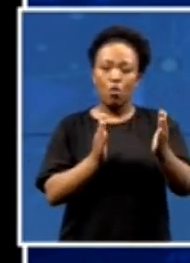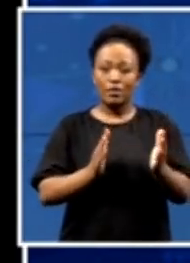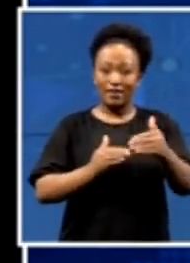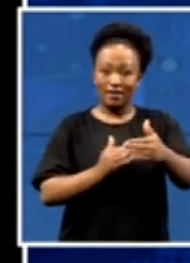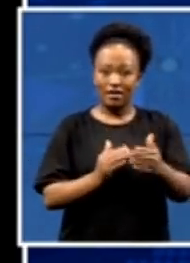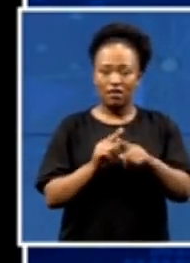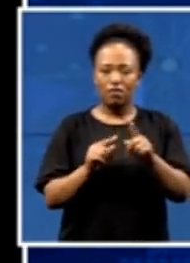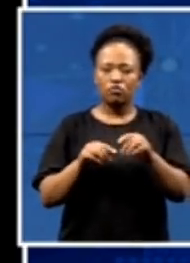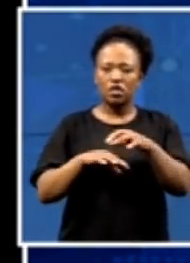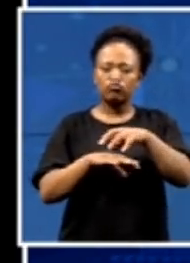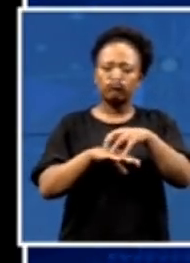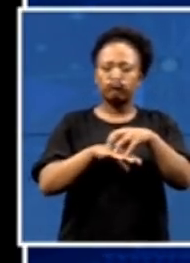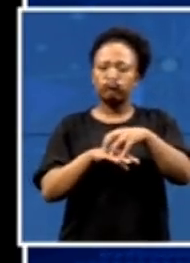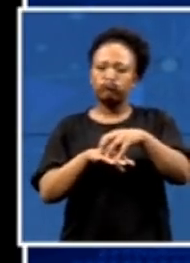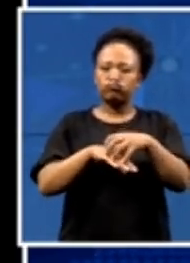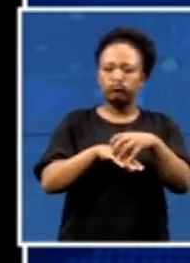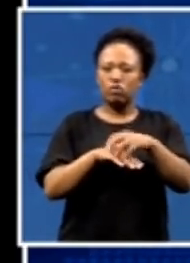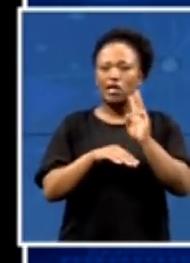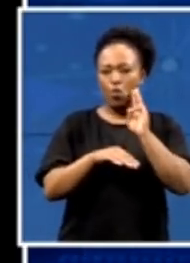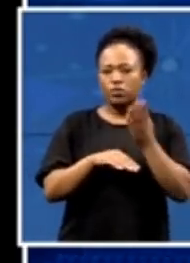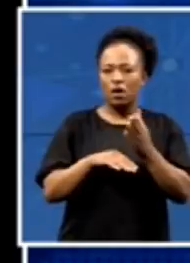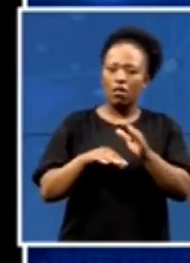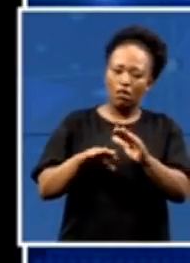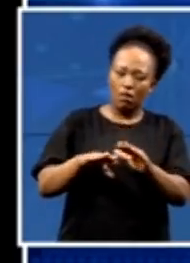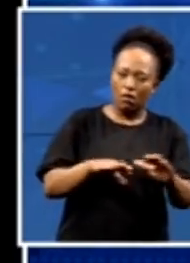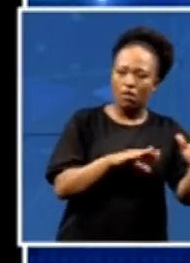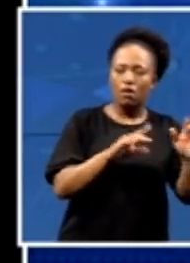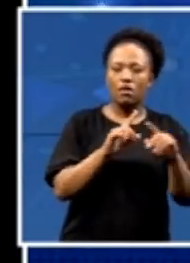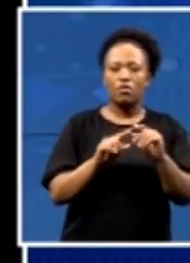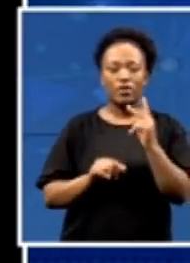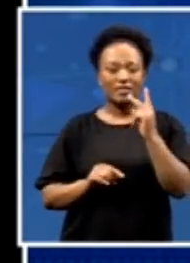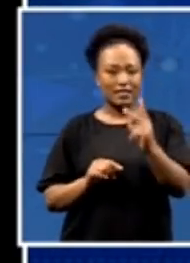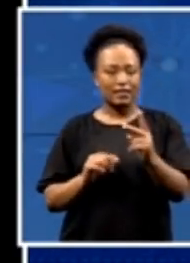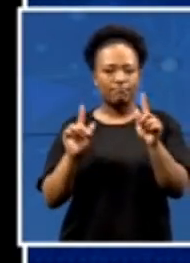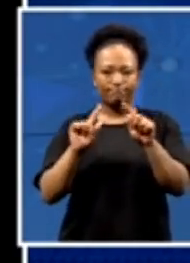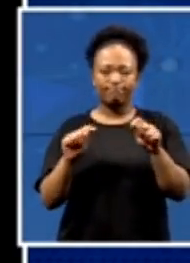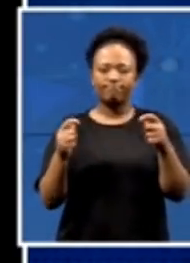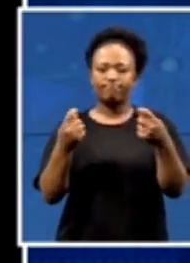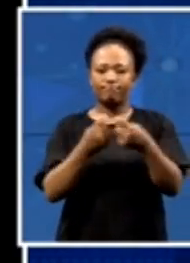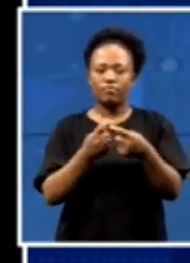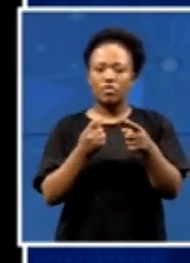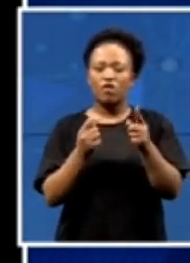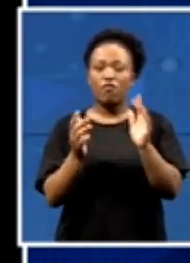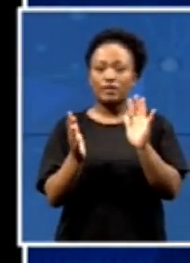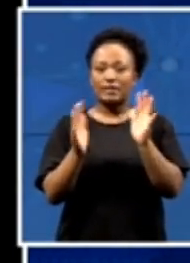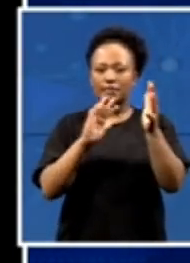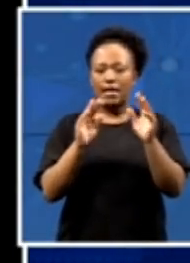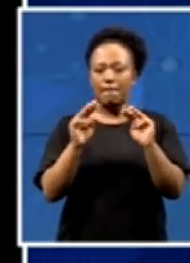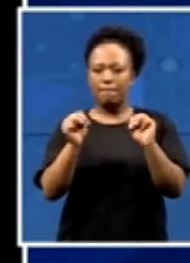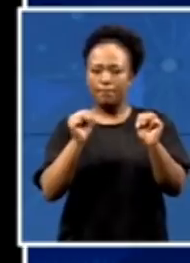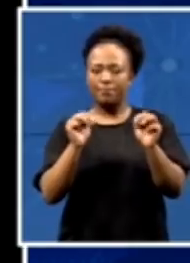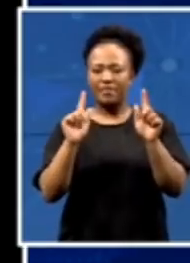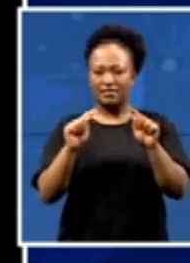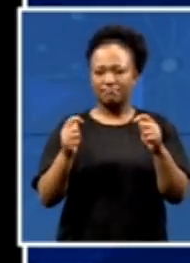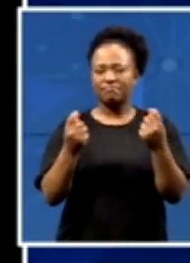But we are seeing the teams from disaster management teams from KwaZulu-Natal as well